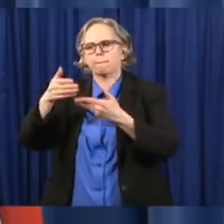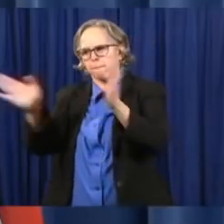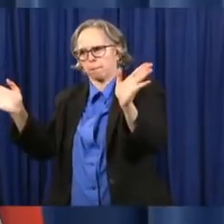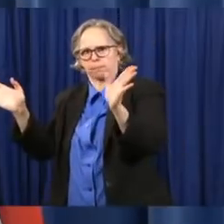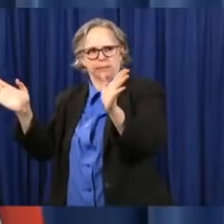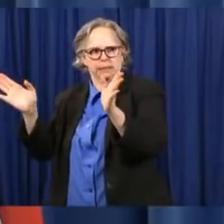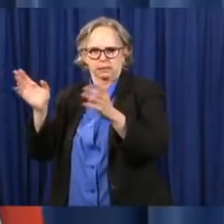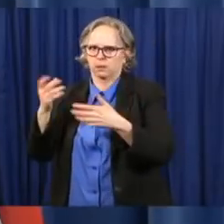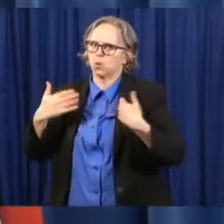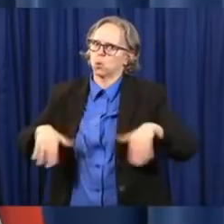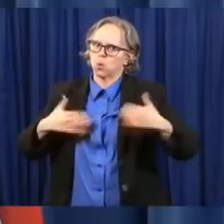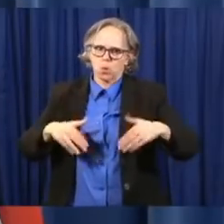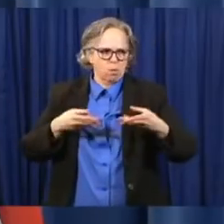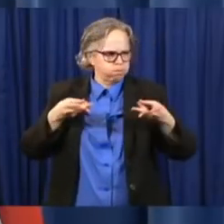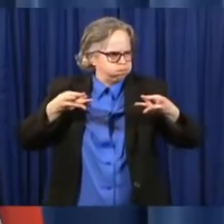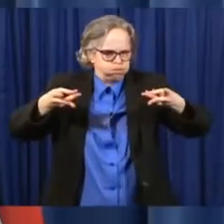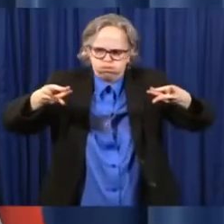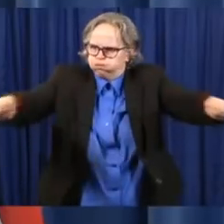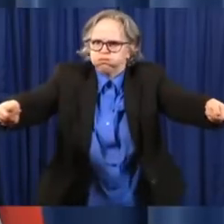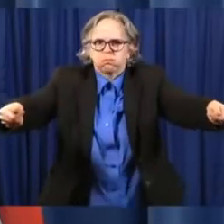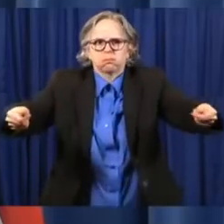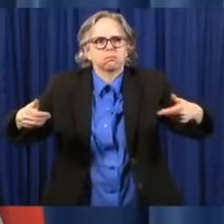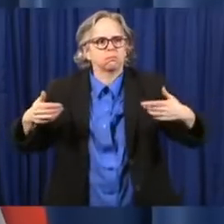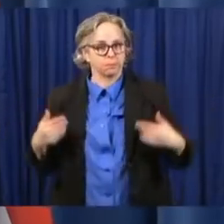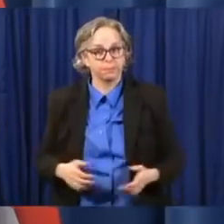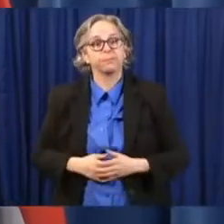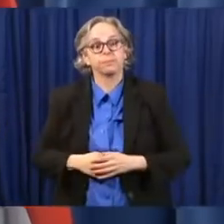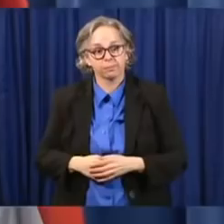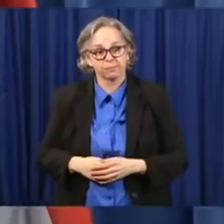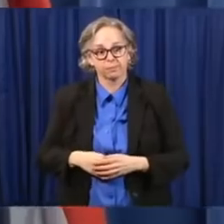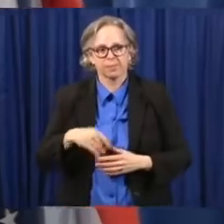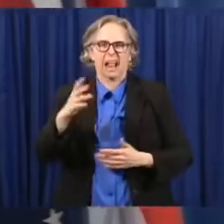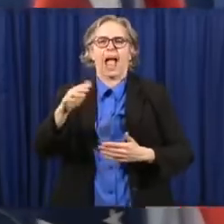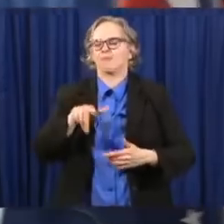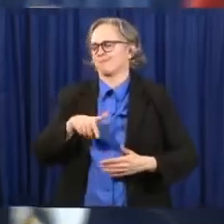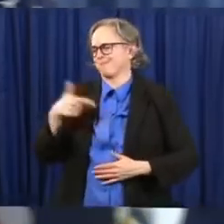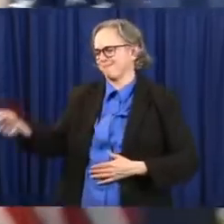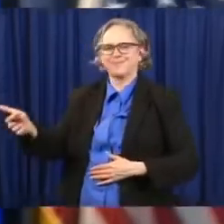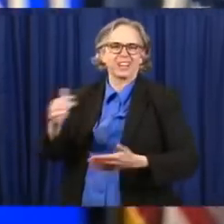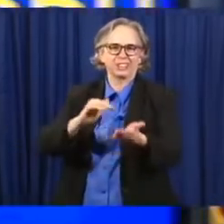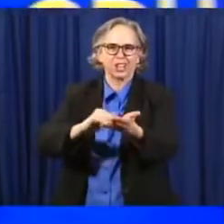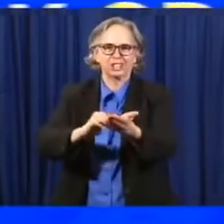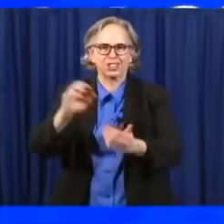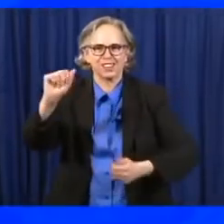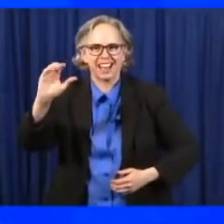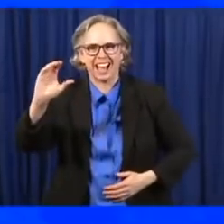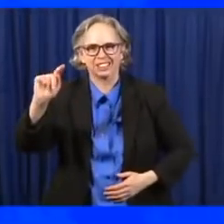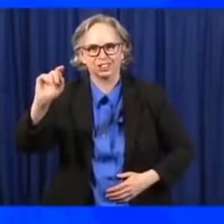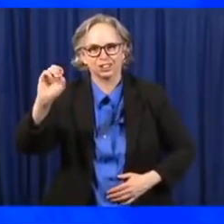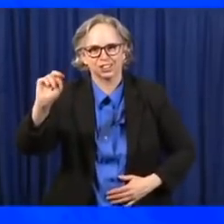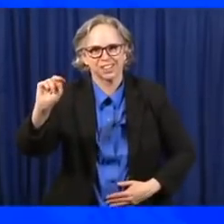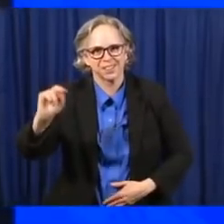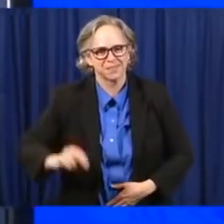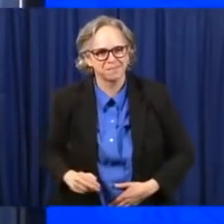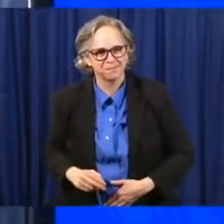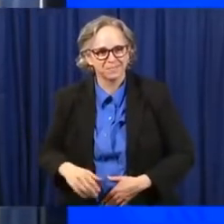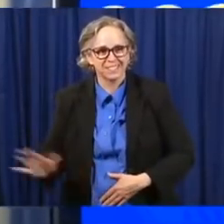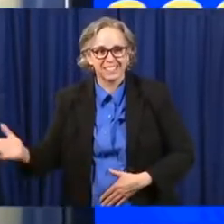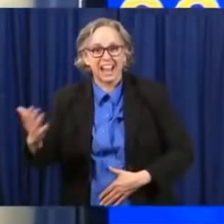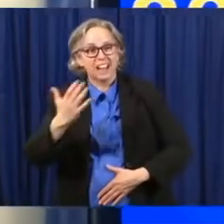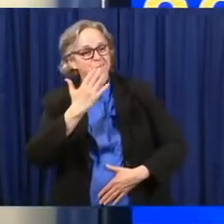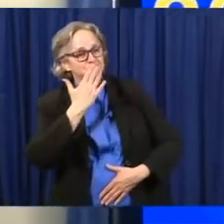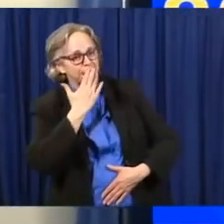schools. Let me now turn to Dr. Acton. Dr. Acton? Thank you, Governor.